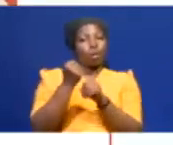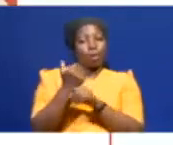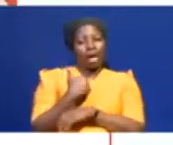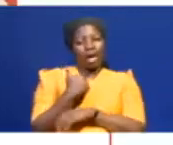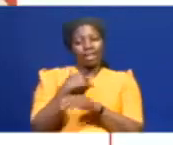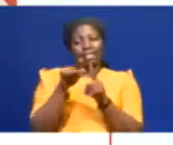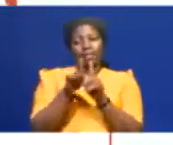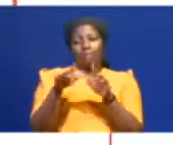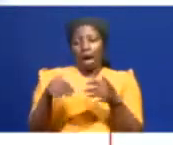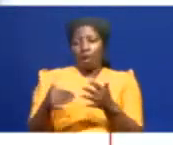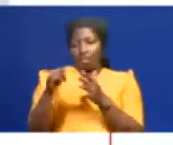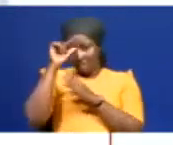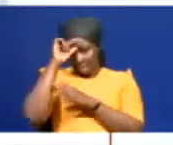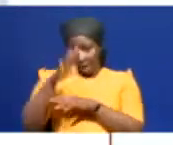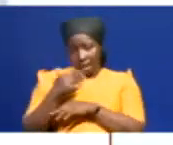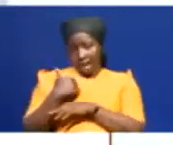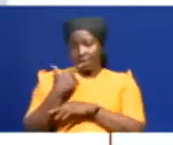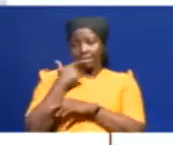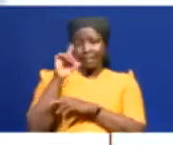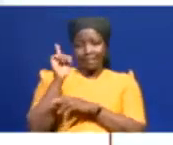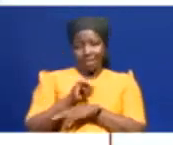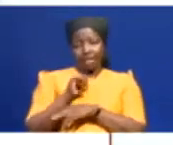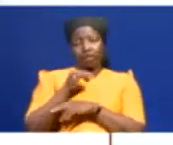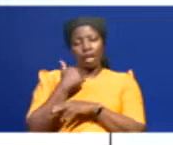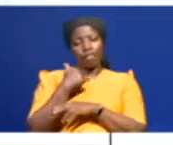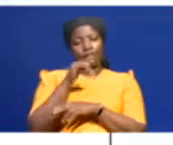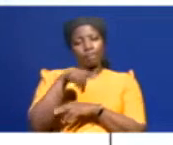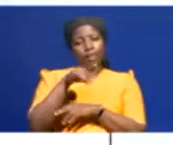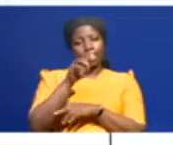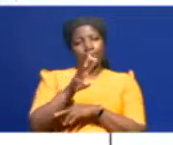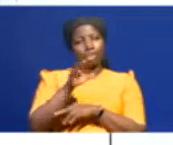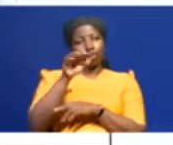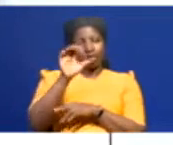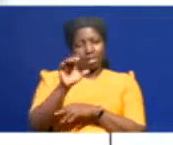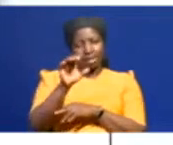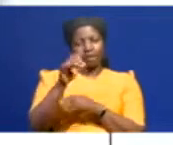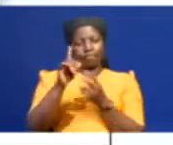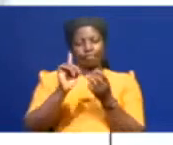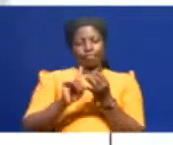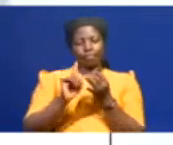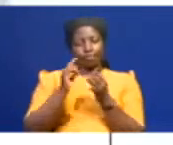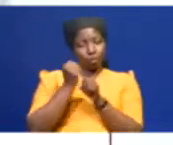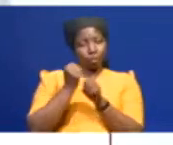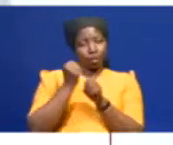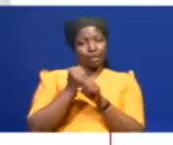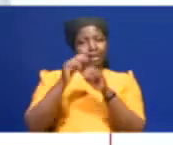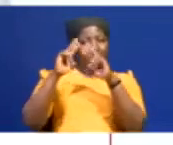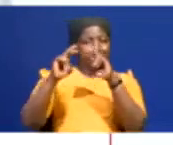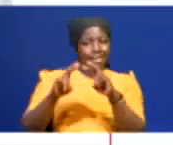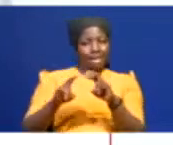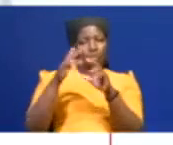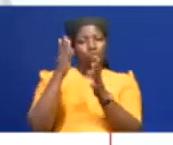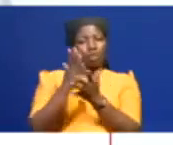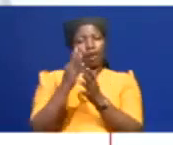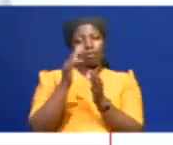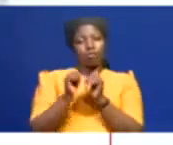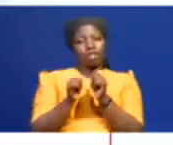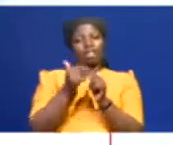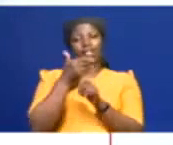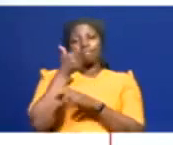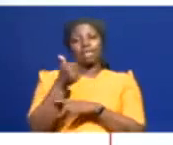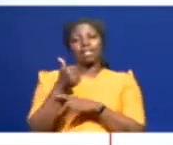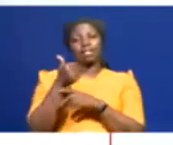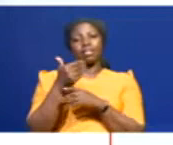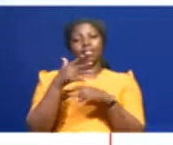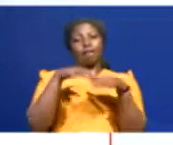Governor said again, we had PwC, PricewaterhouseCoopers, doing a study to confirm which was the best